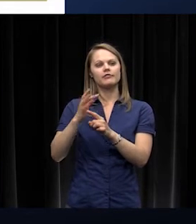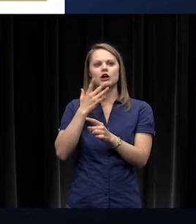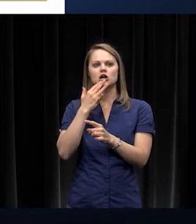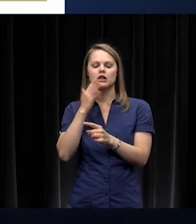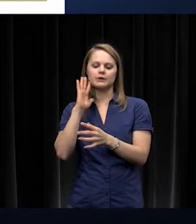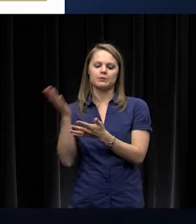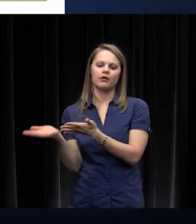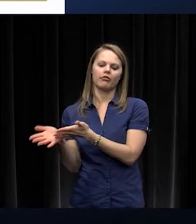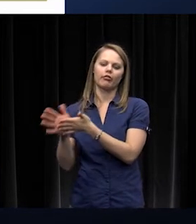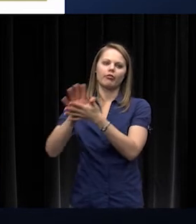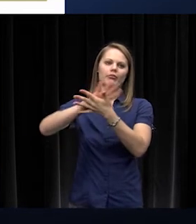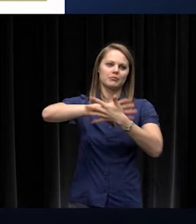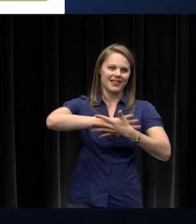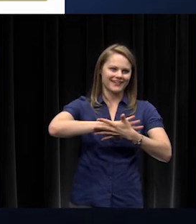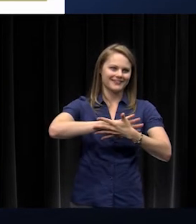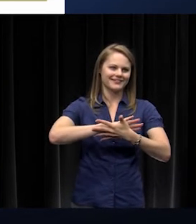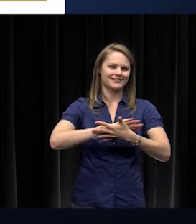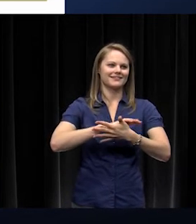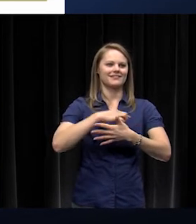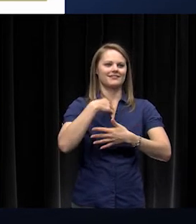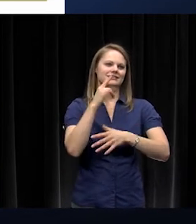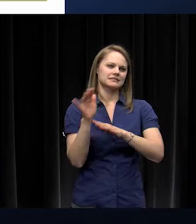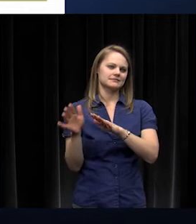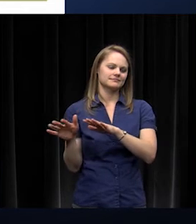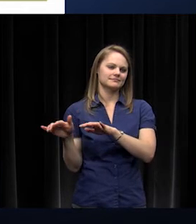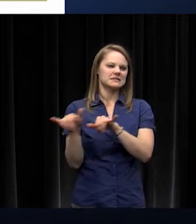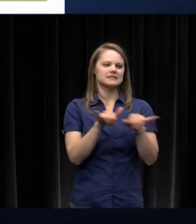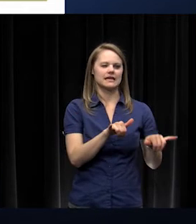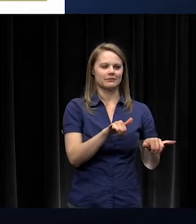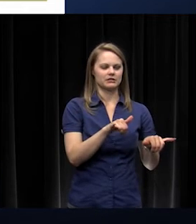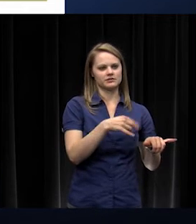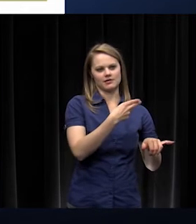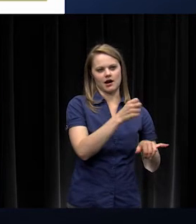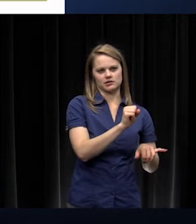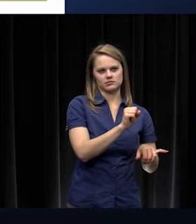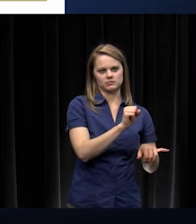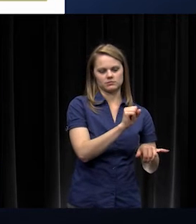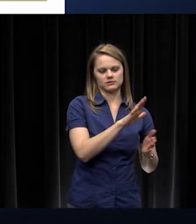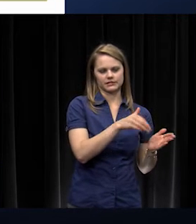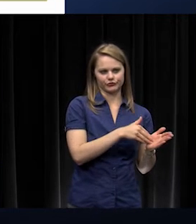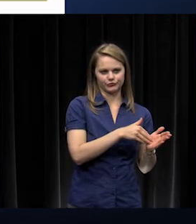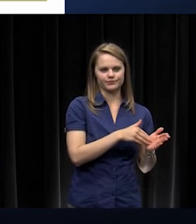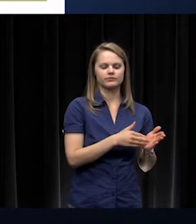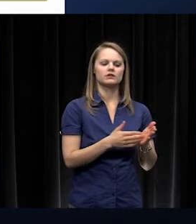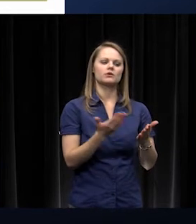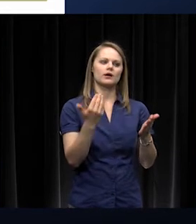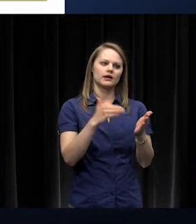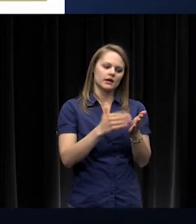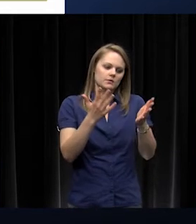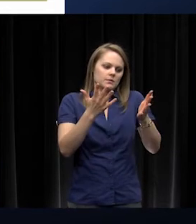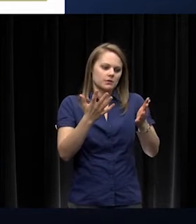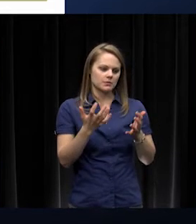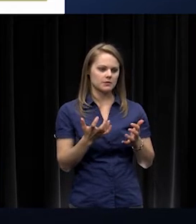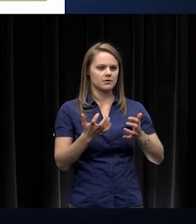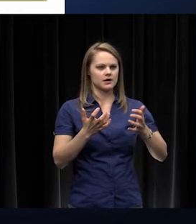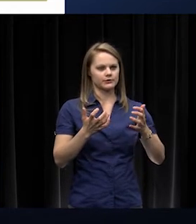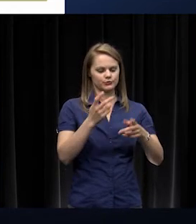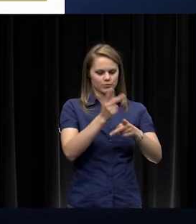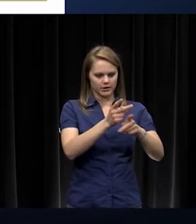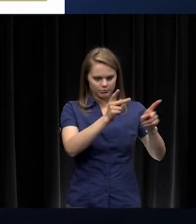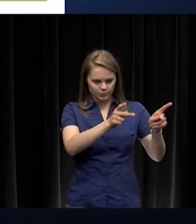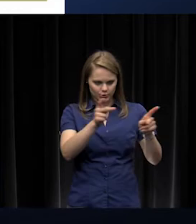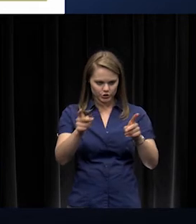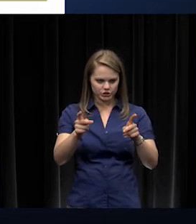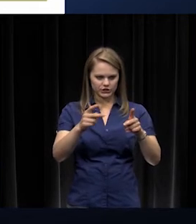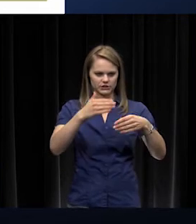of the high school that's there now. So once again, getting into the proportions and the rhythm of the window placements. But then